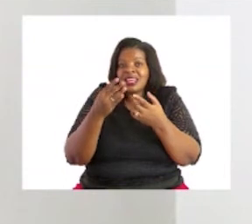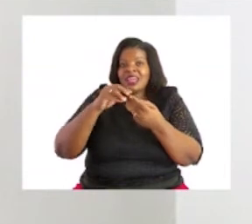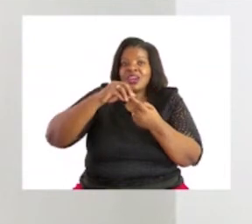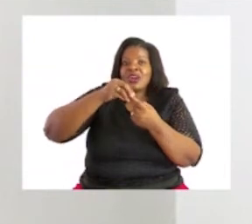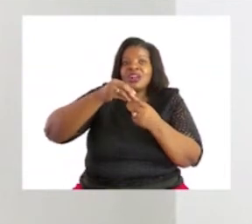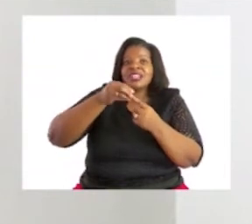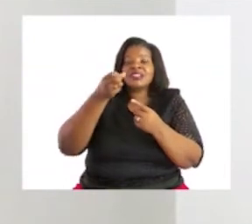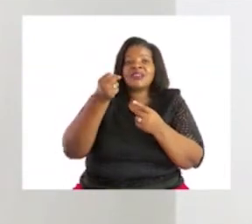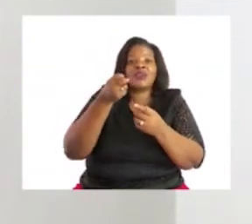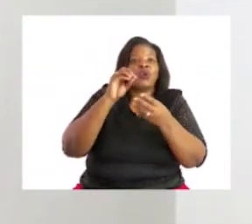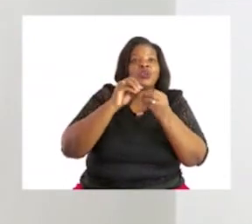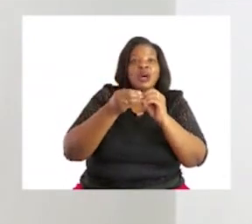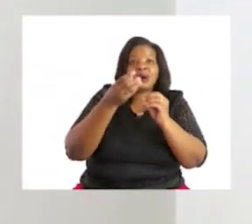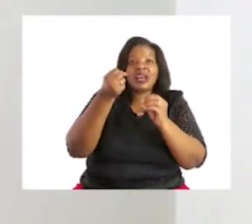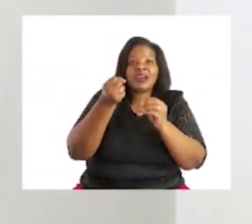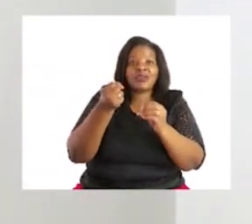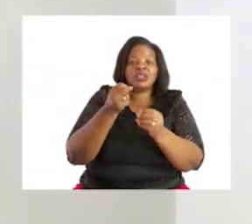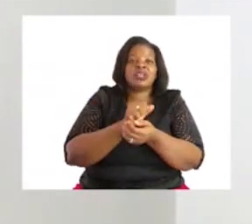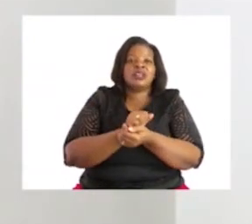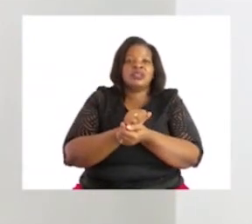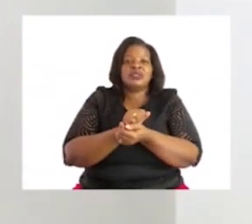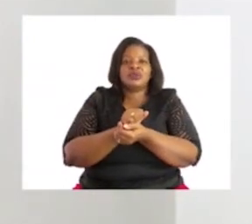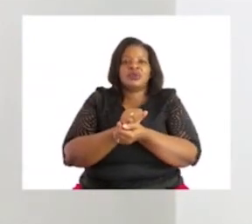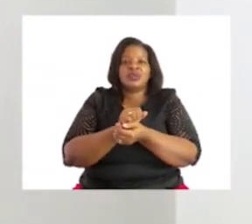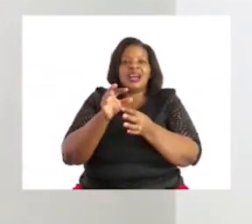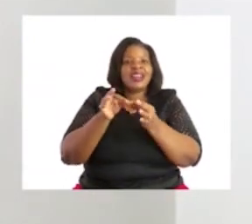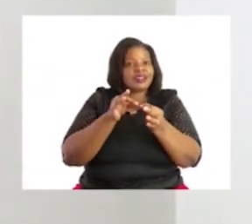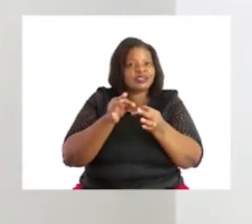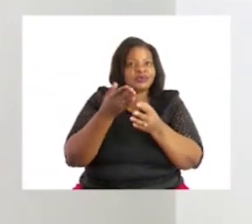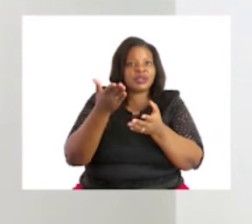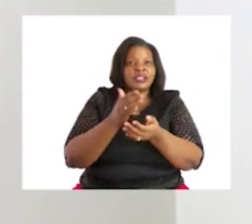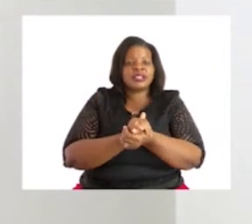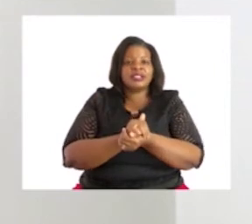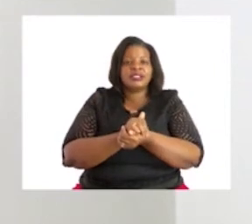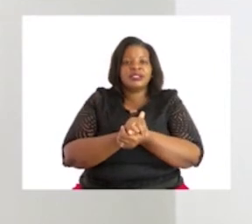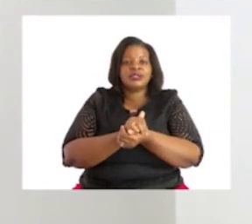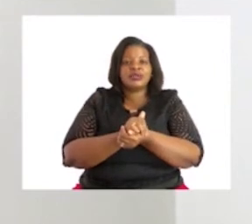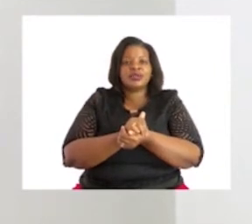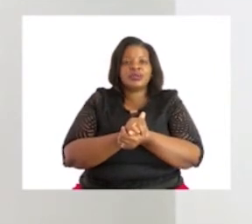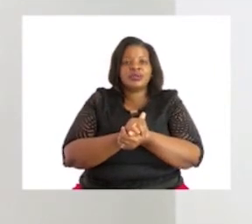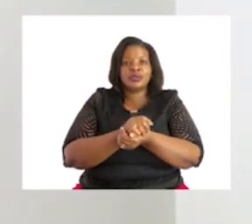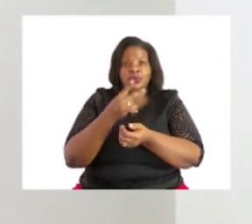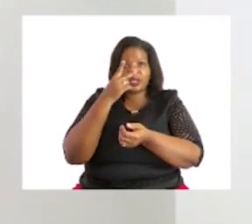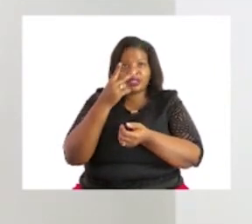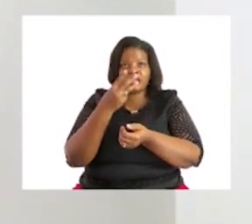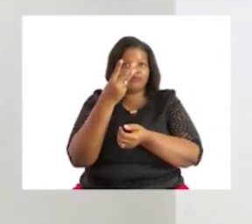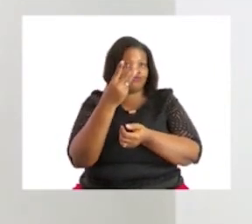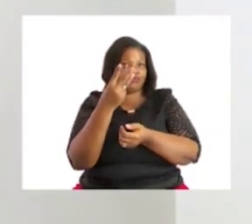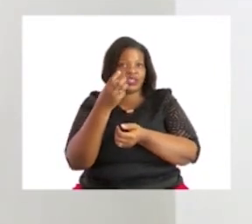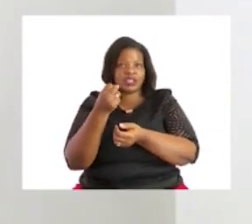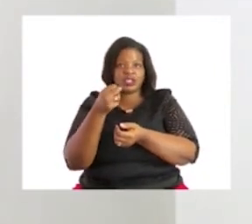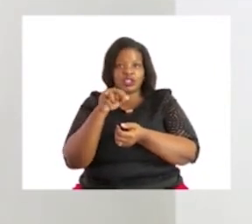what digit can be explained there or mentioned there at the unit, you can see that there's 3 at the